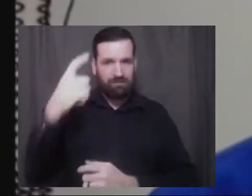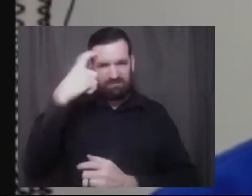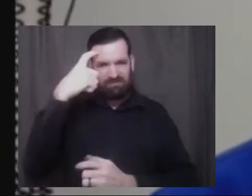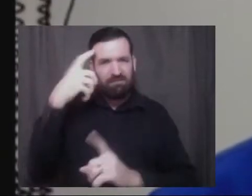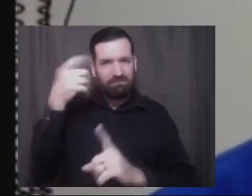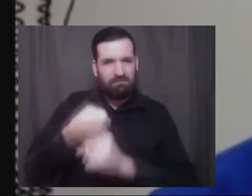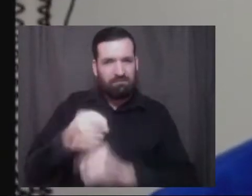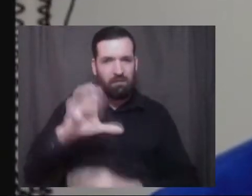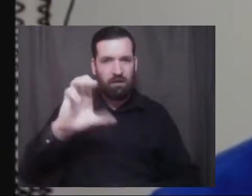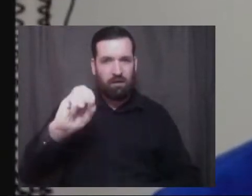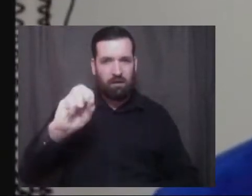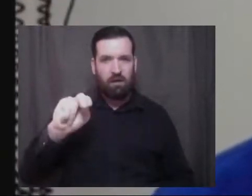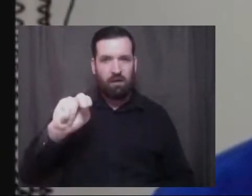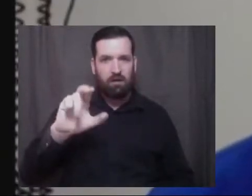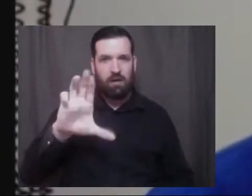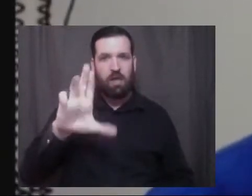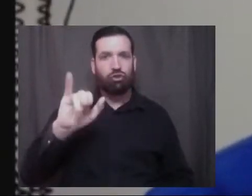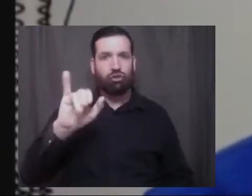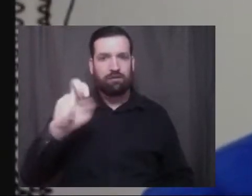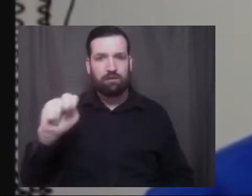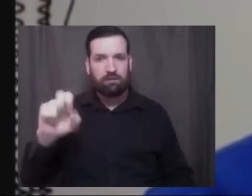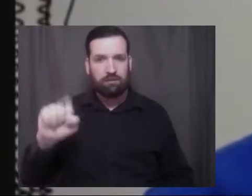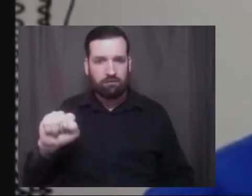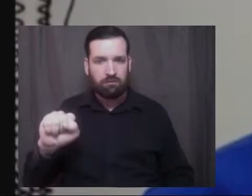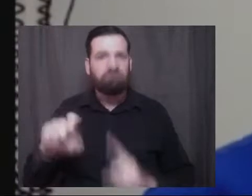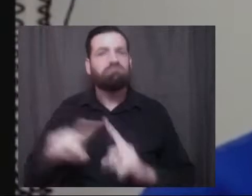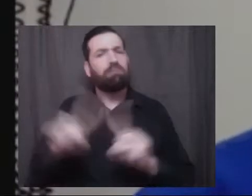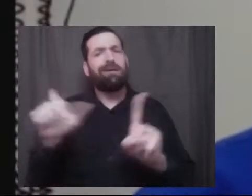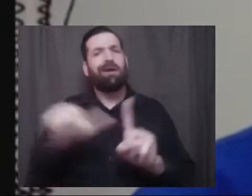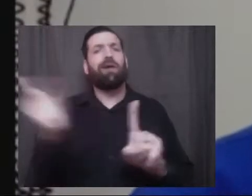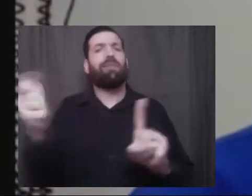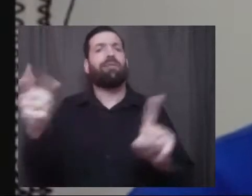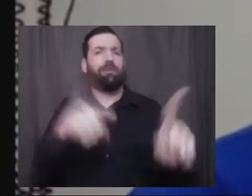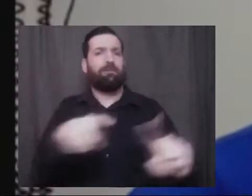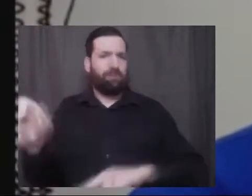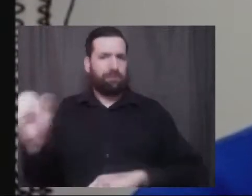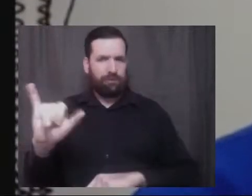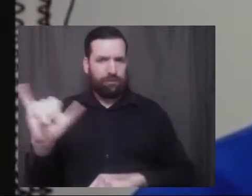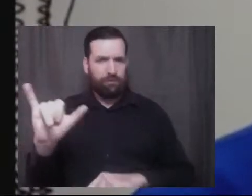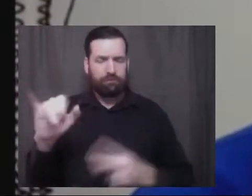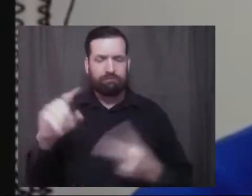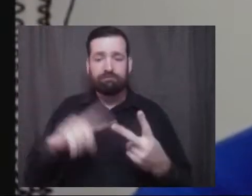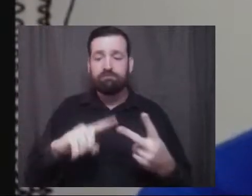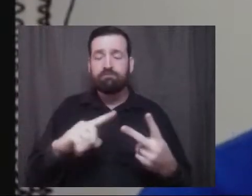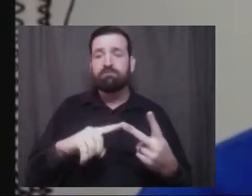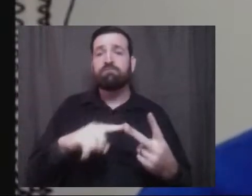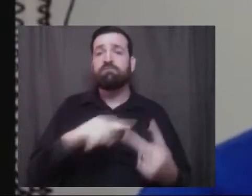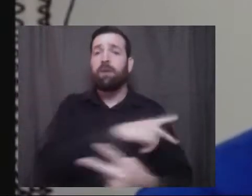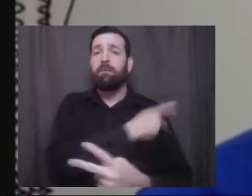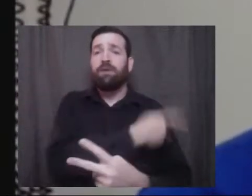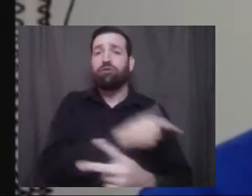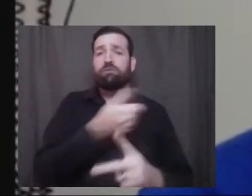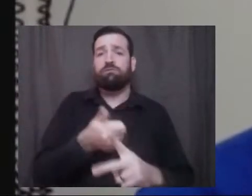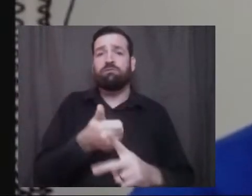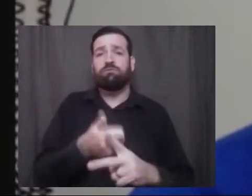other neurologic injuries. Another big piece is helping patients who have a neurologic